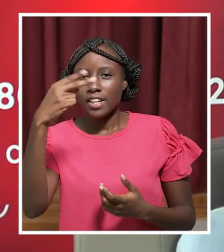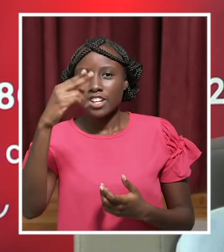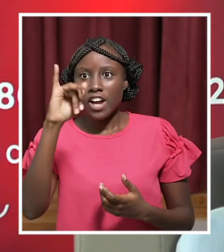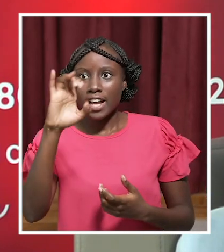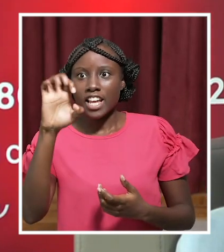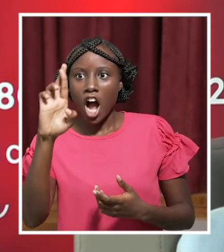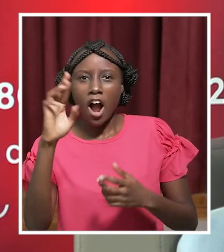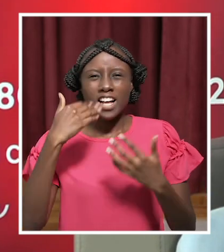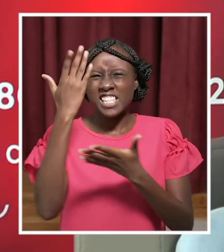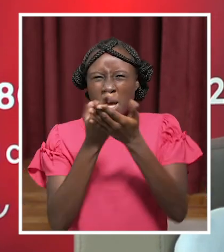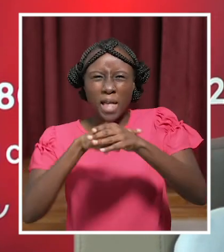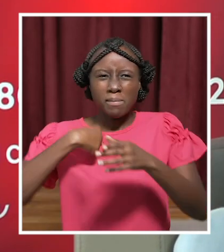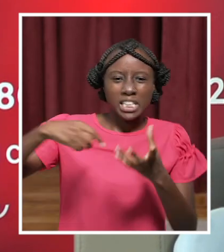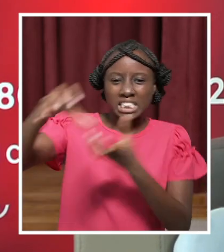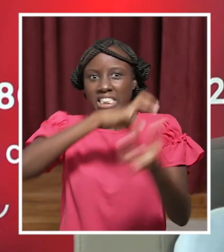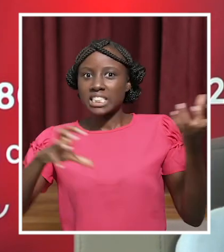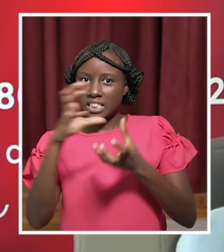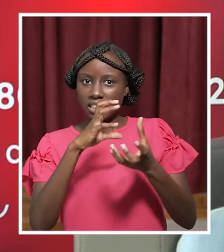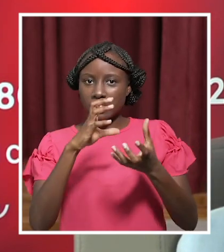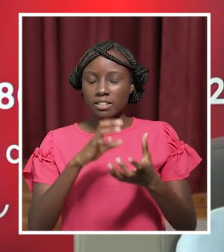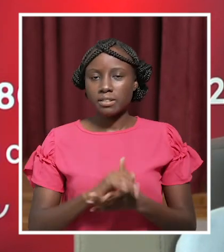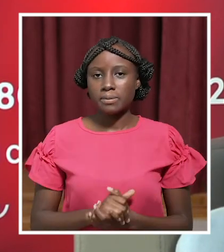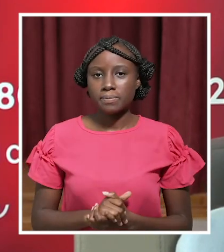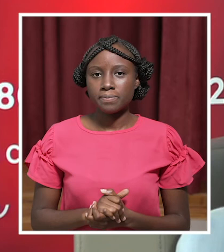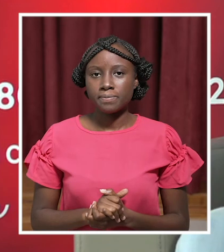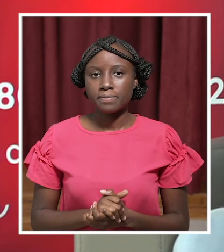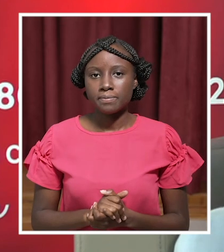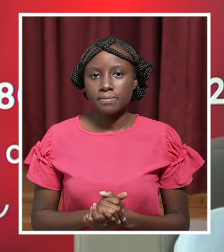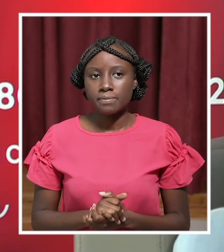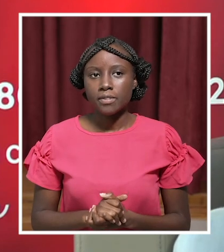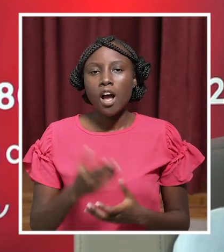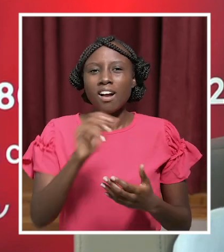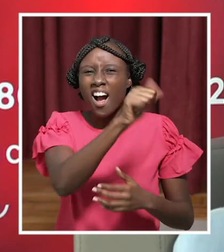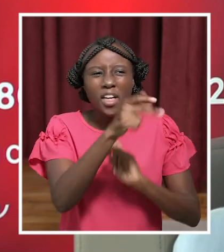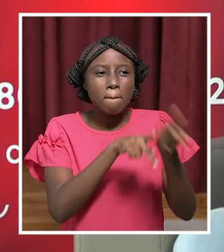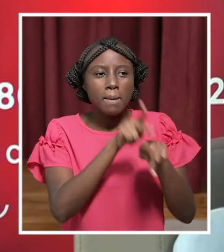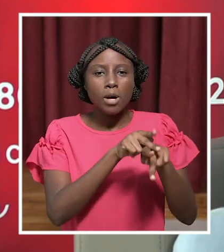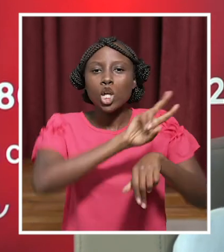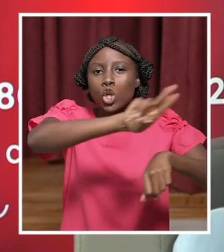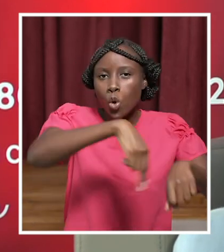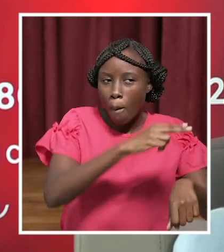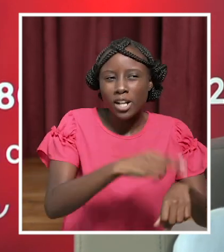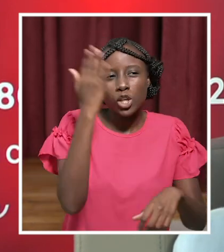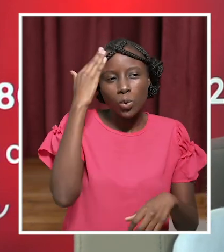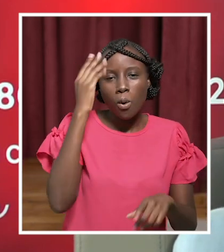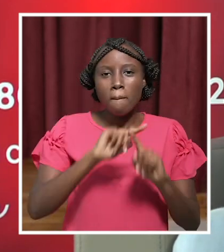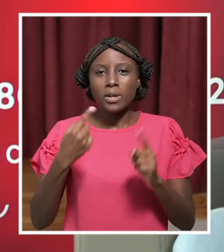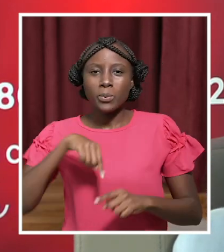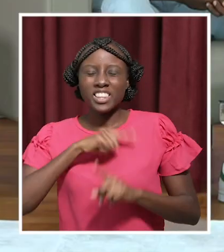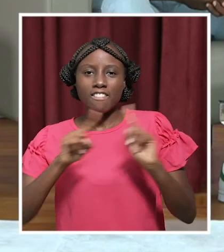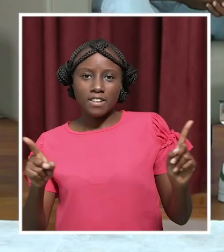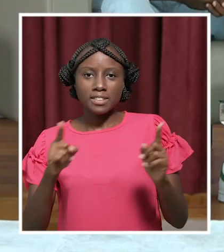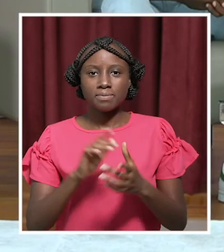the words don't come naturally. They don't come naturally to us as other people would have. Appreciate that. Yeah? So as we close, probably